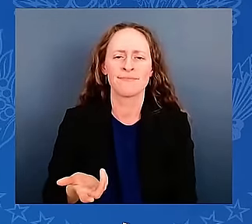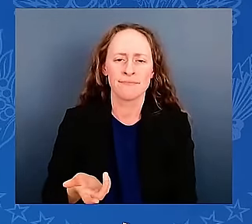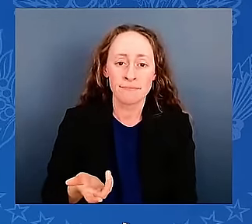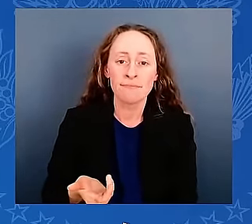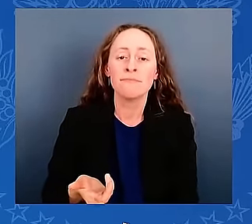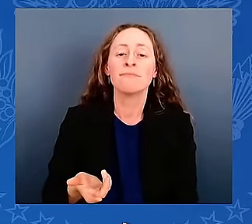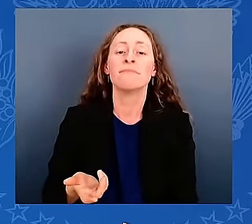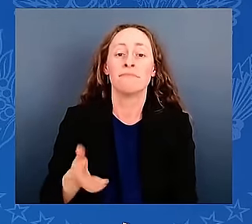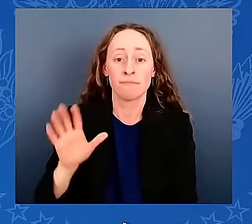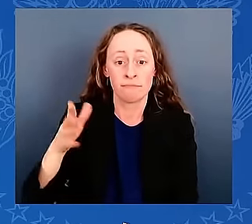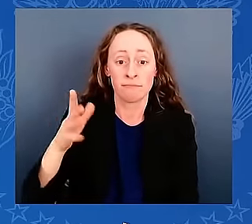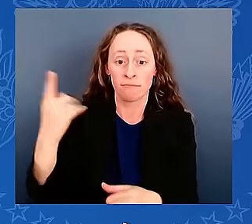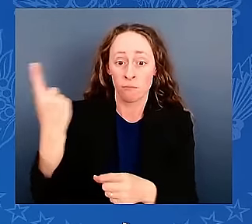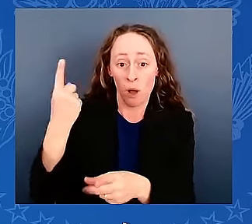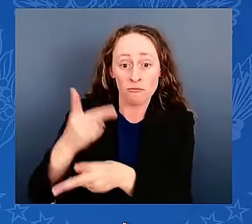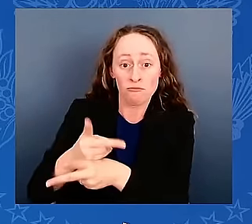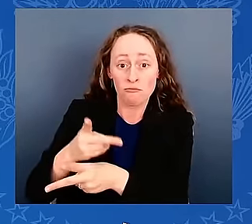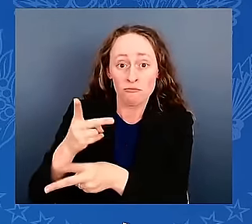And the child can be safe.